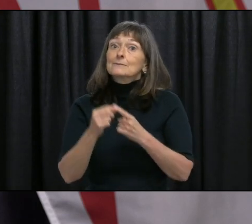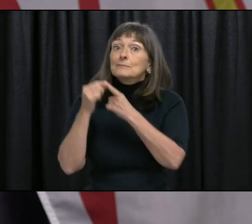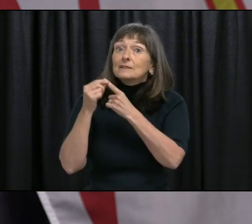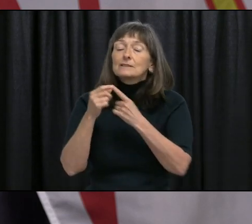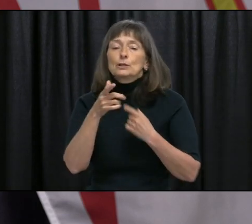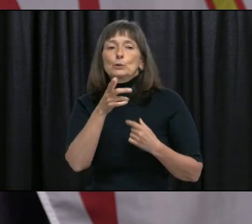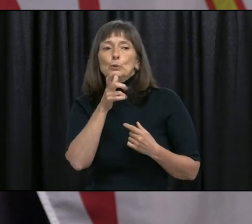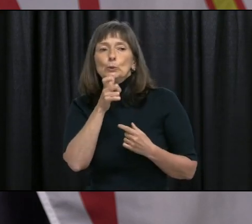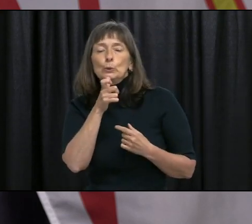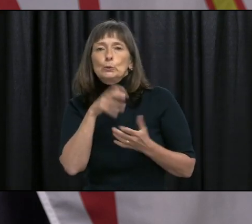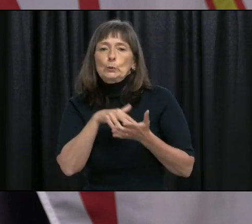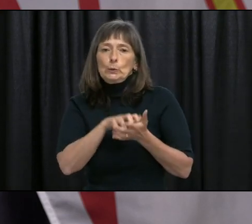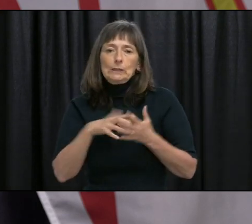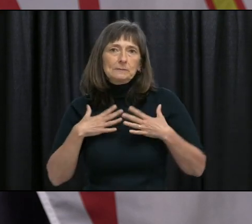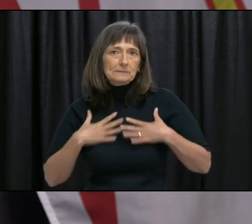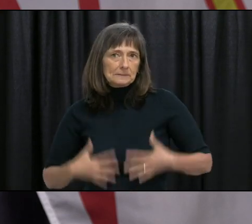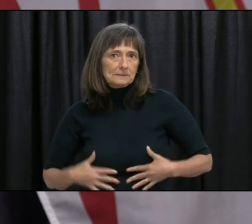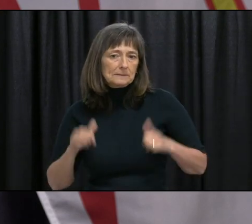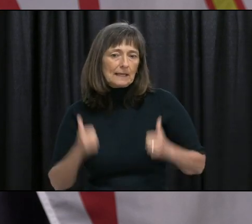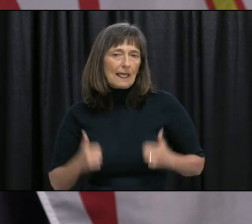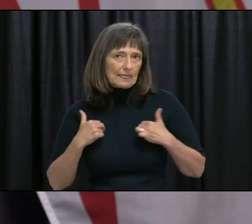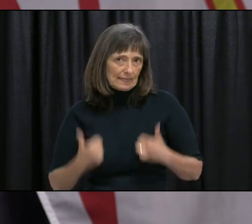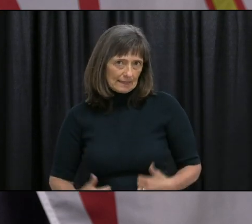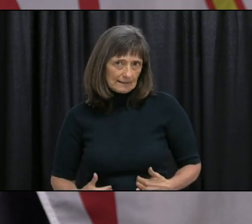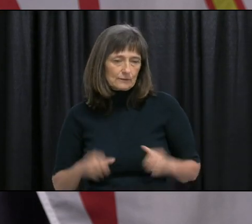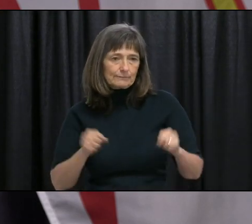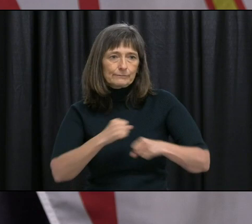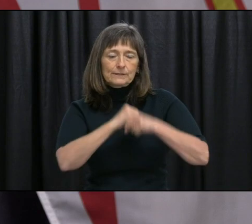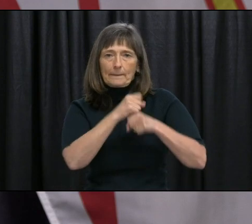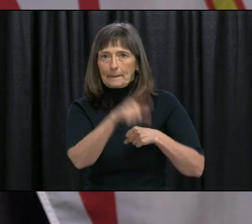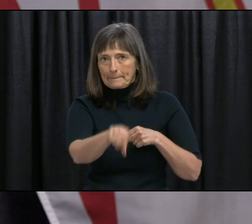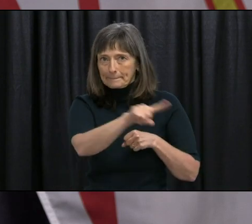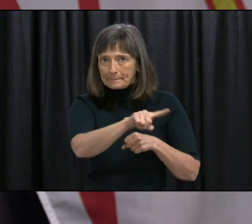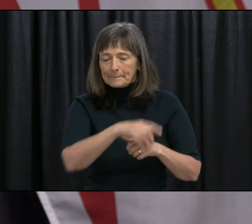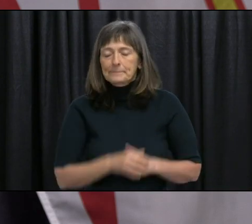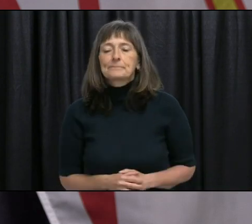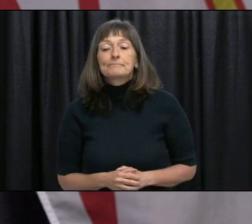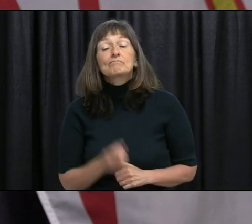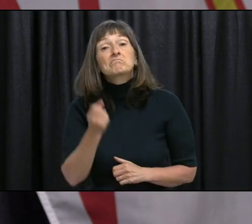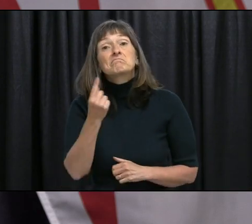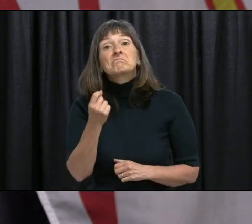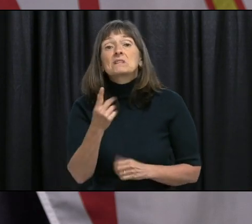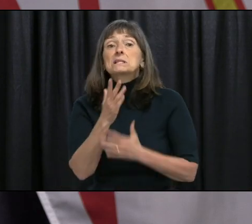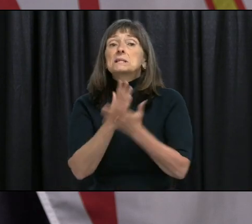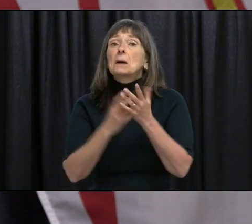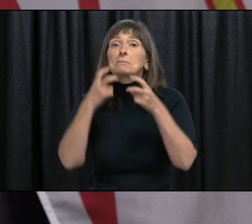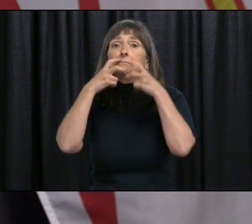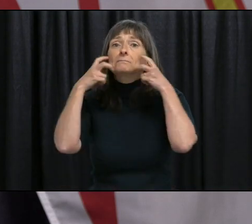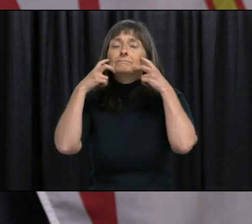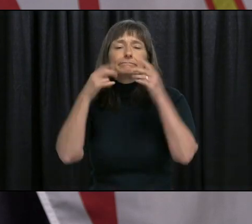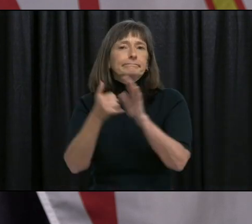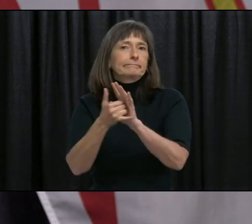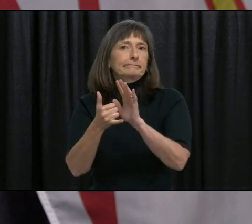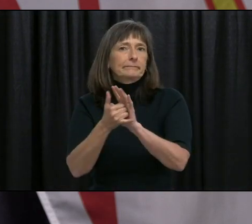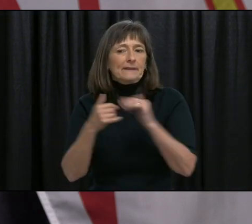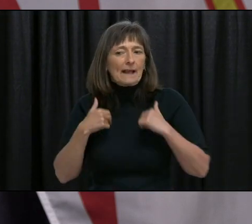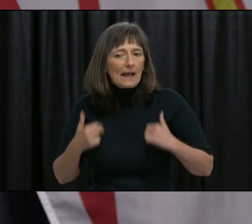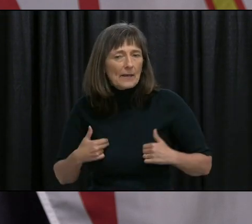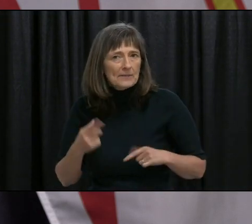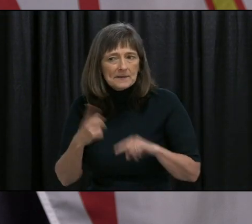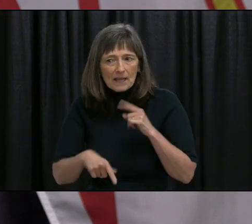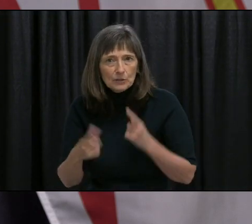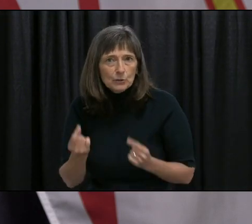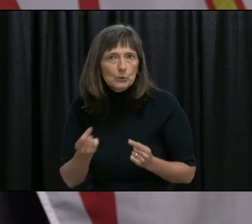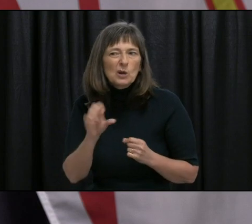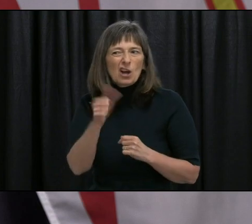effects of the disease. Please be mindful, though, that not everyone can safely wear a mask for health or other reasons. Therefore, when we